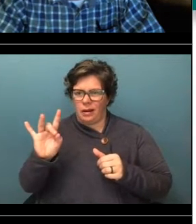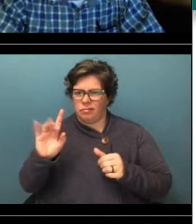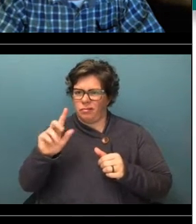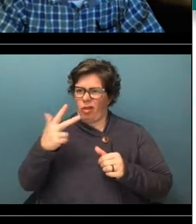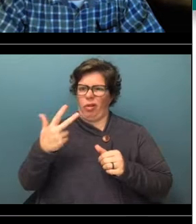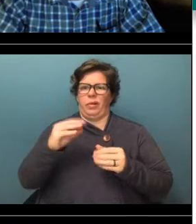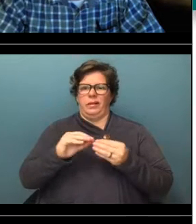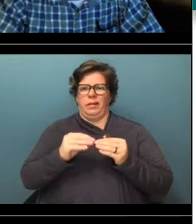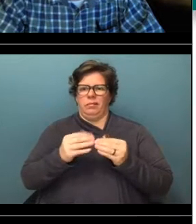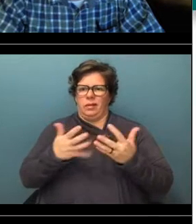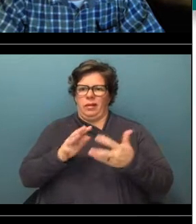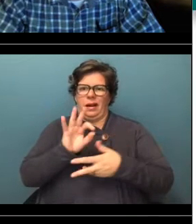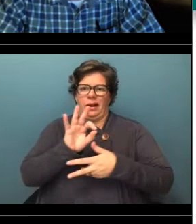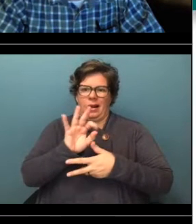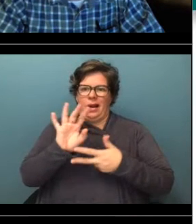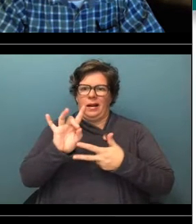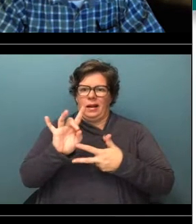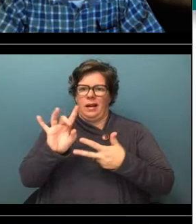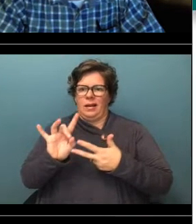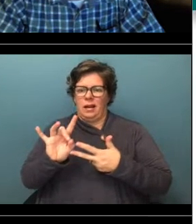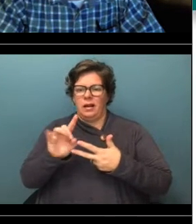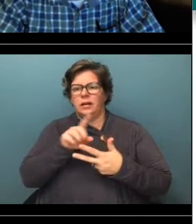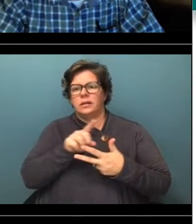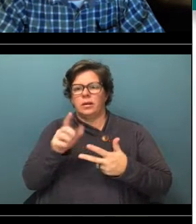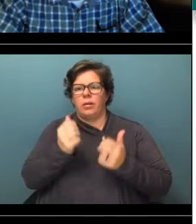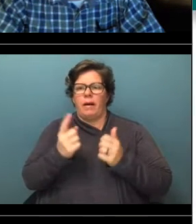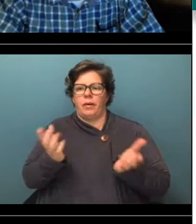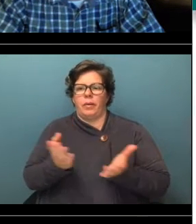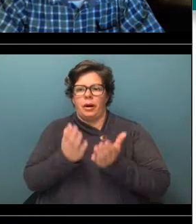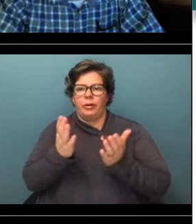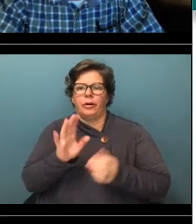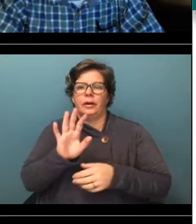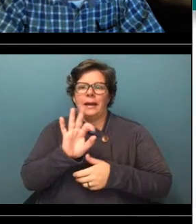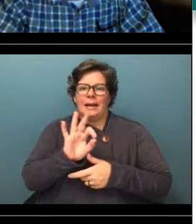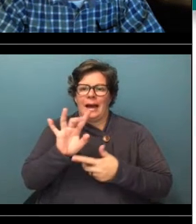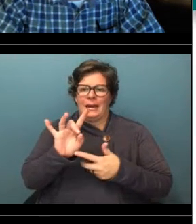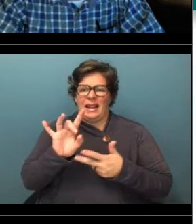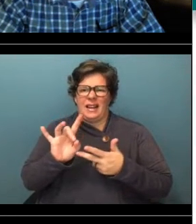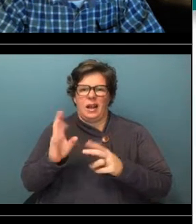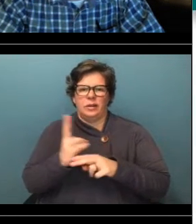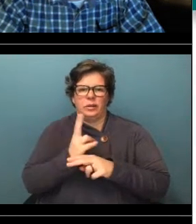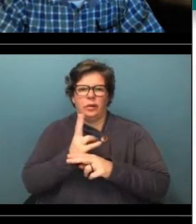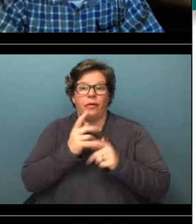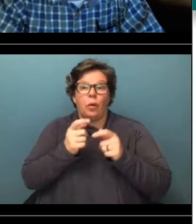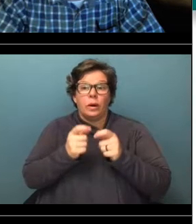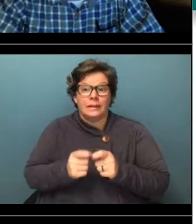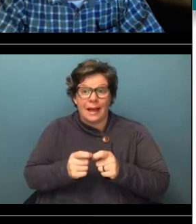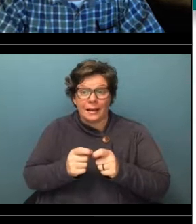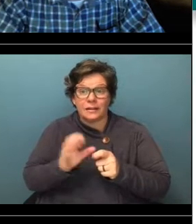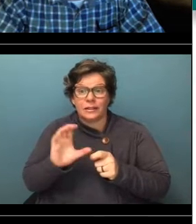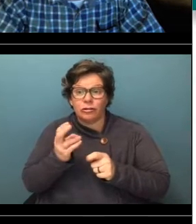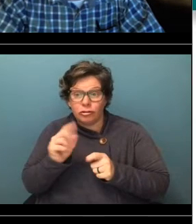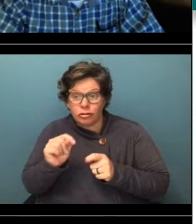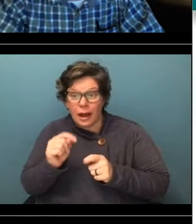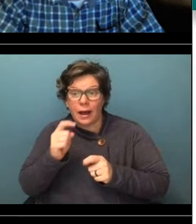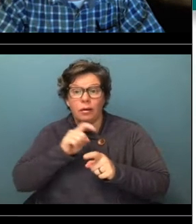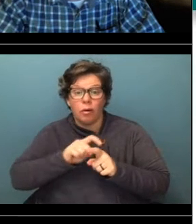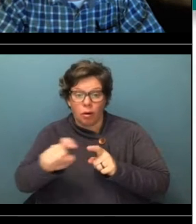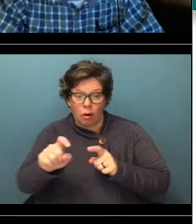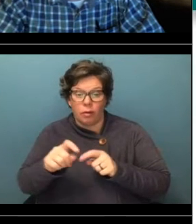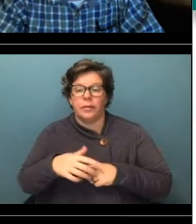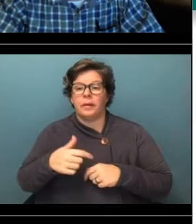it's really helpful that everyone be promoting 988 for text and chat. As mentioned, I am